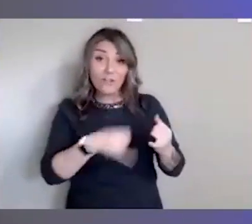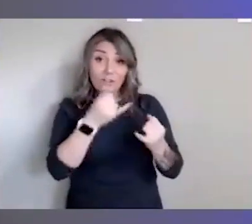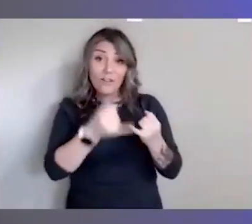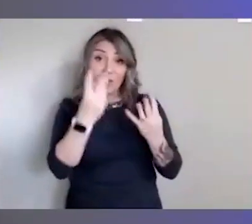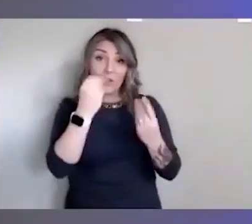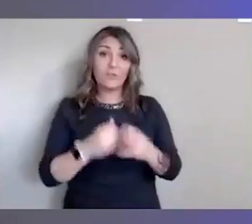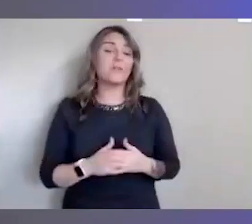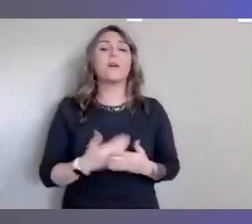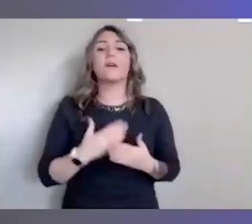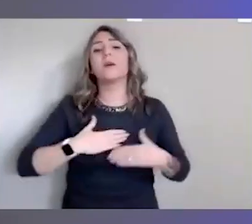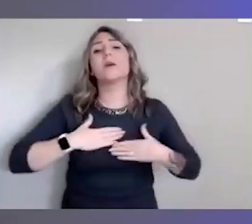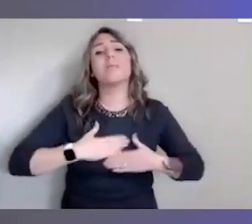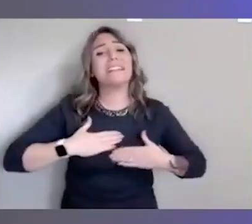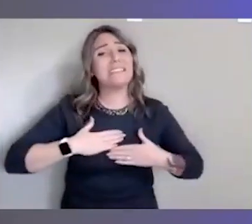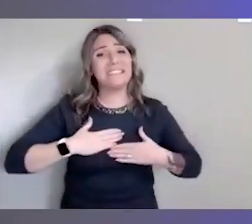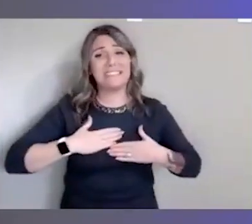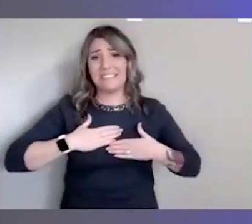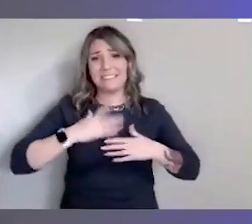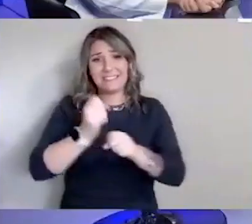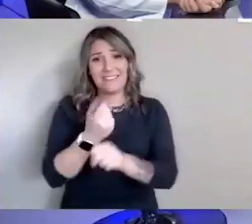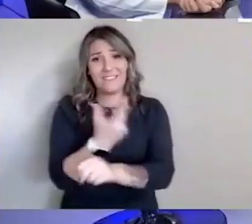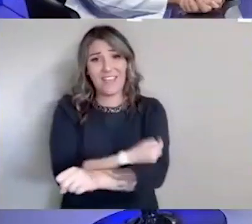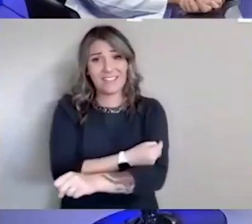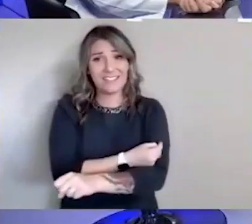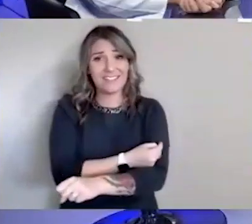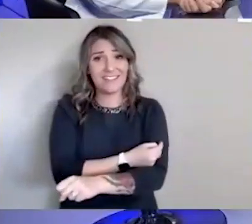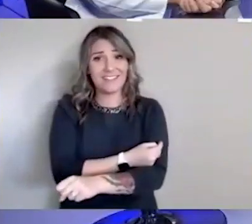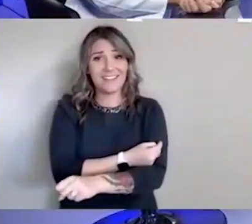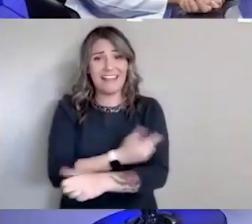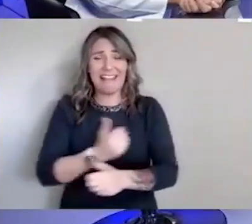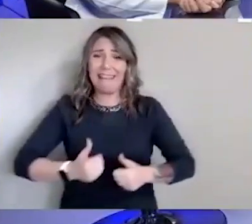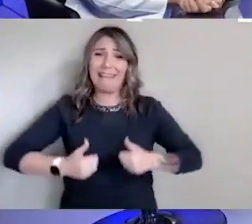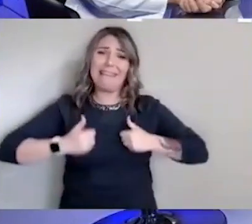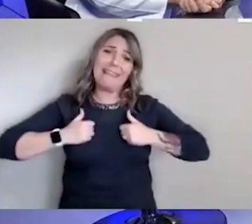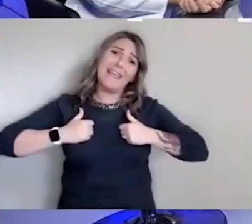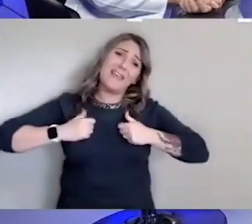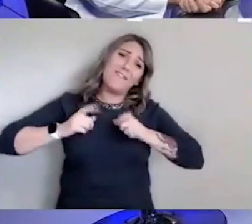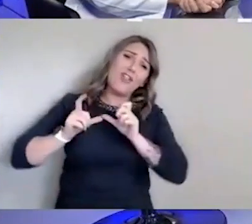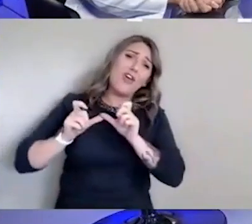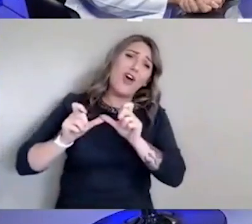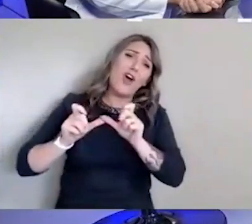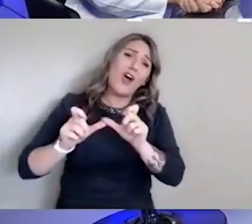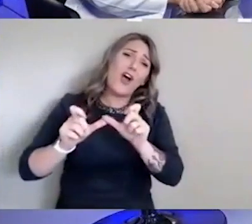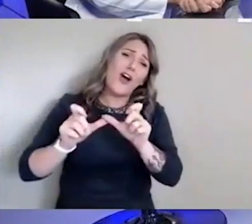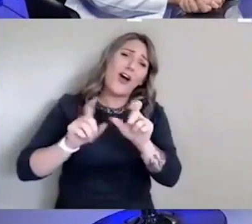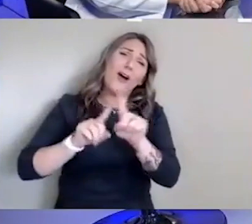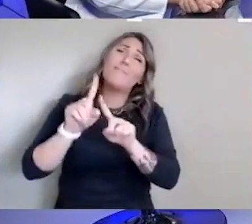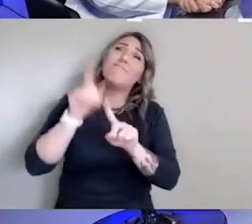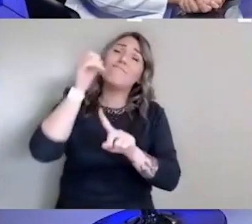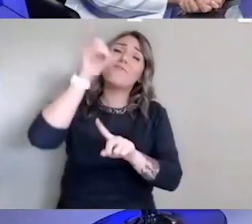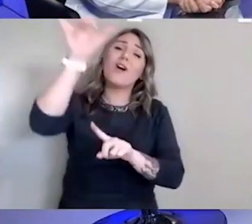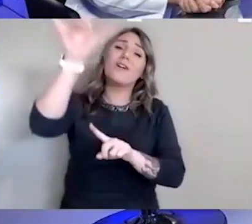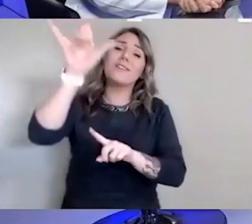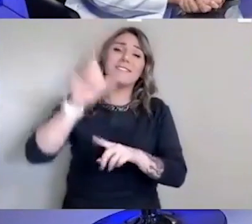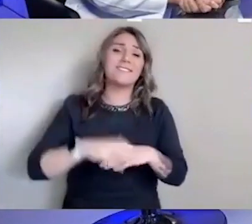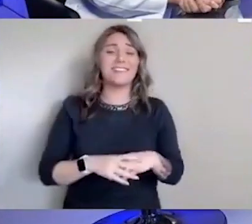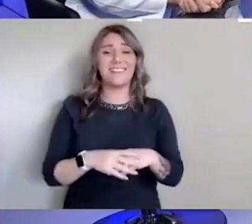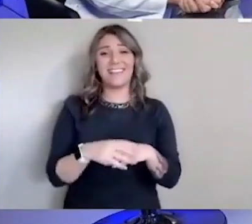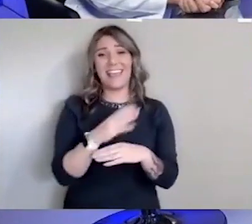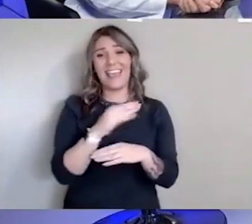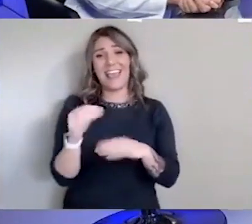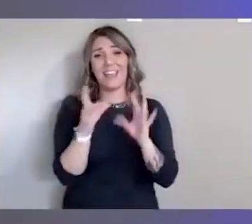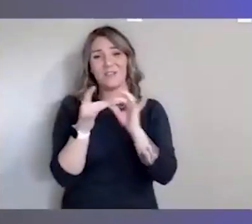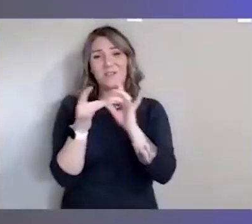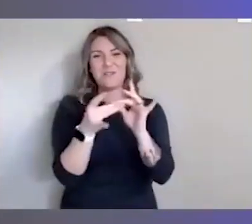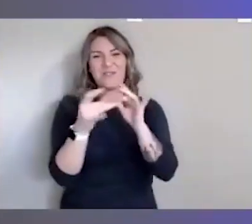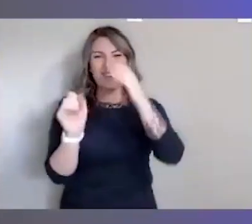get vaccinated. Live long and prosper. There you The go. All right. vaccination. That requires some coordination. I have to think that one through. There